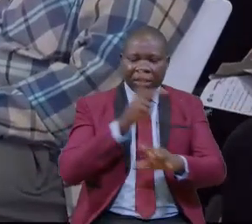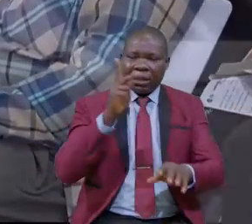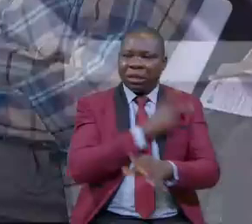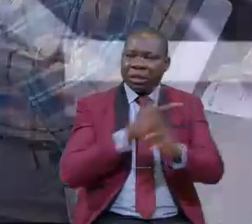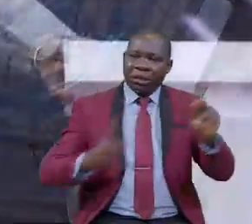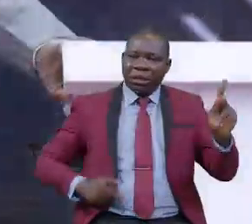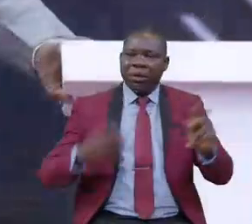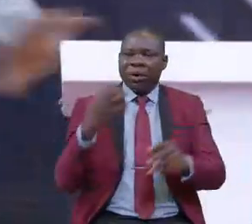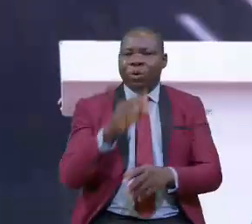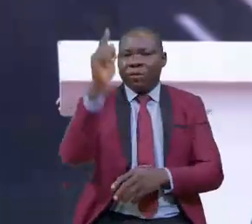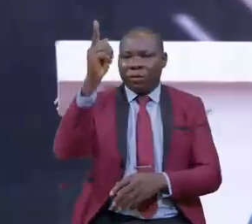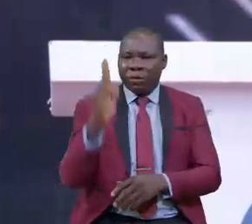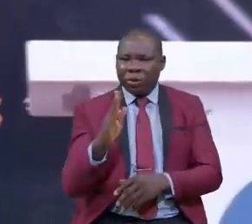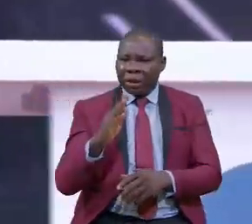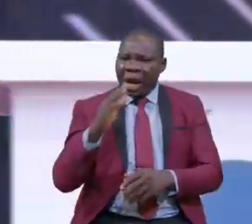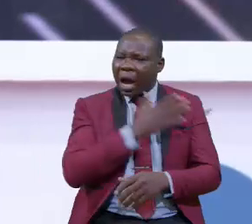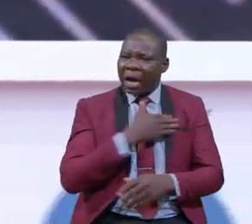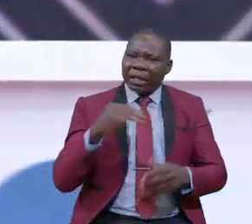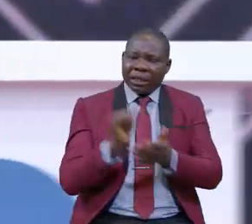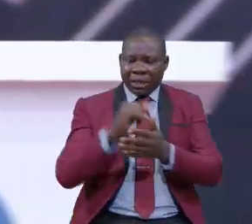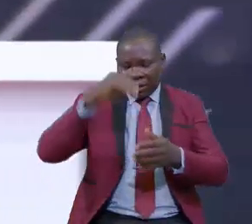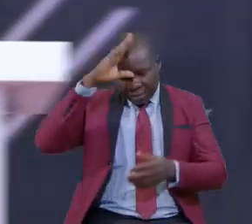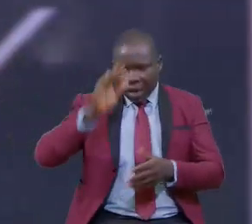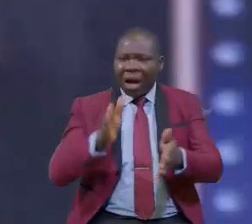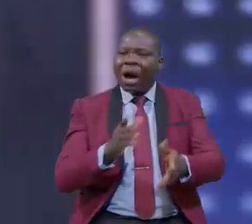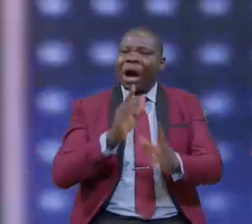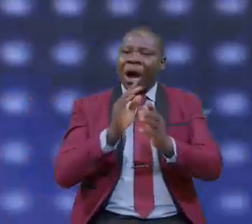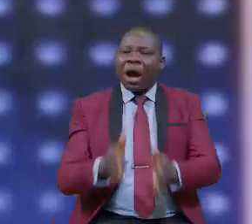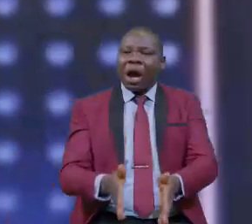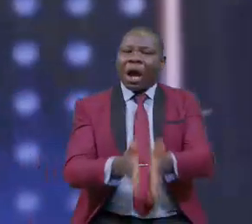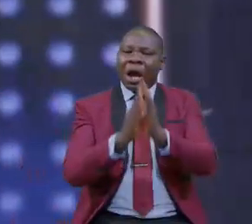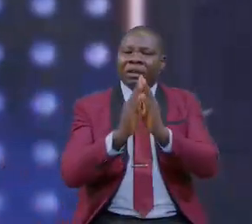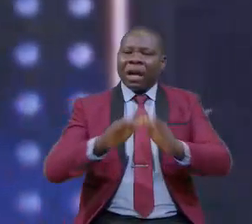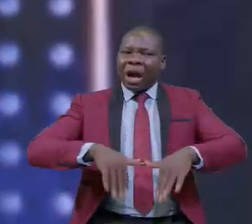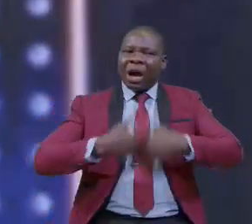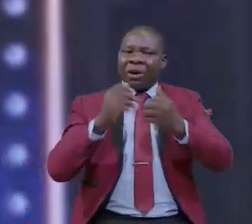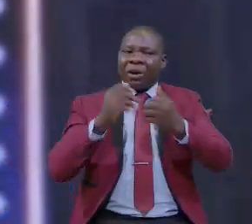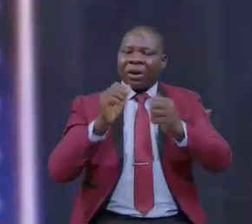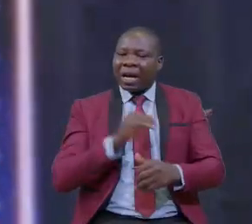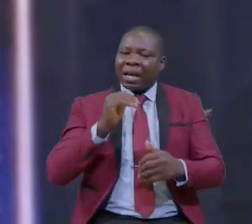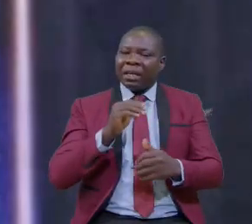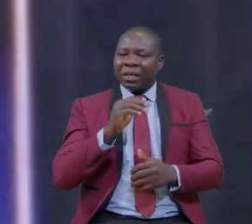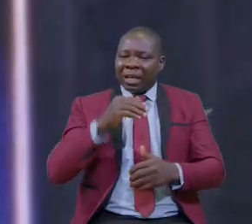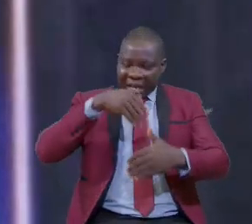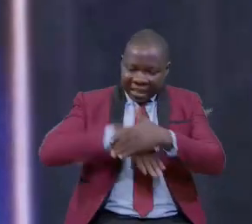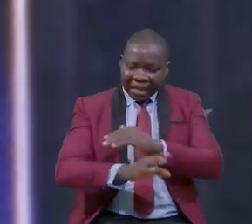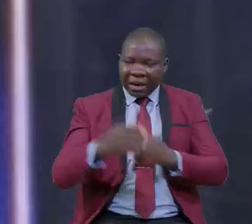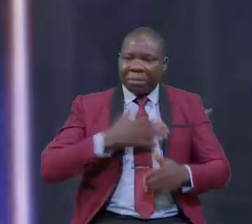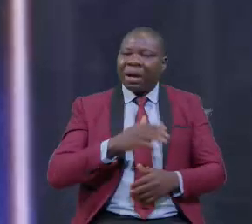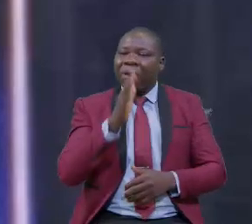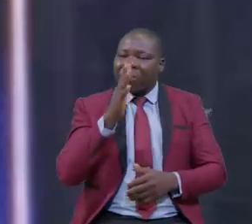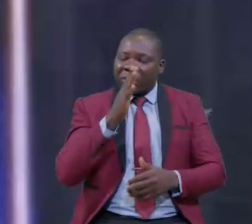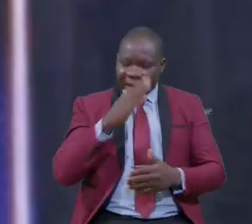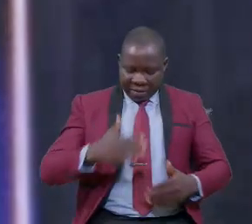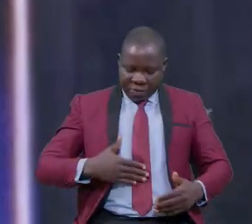I enter the second time into my mother's womb and be born? Jesus said, marvel not. I say unto you,